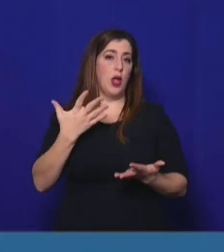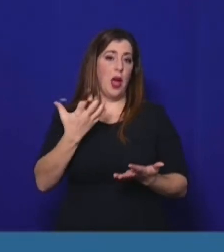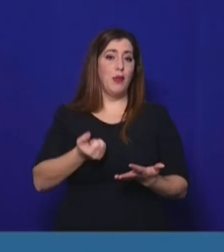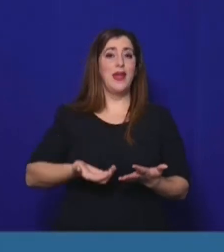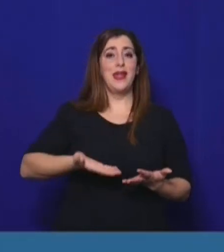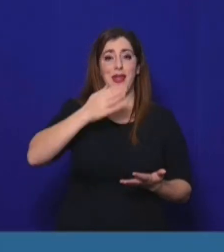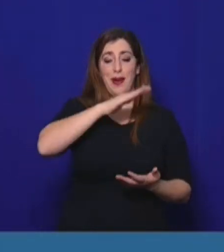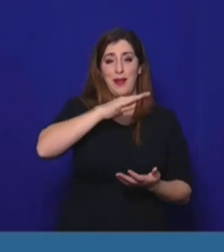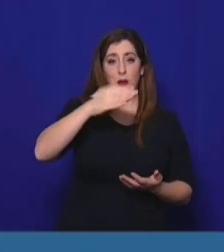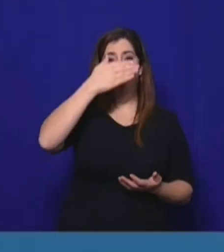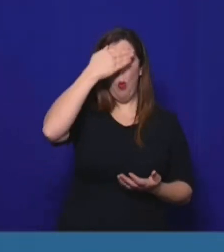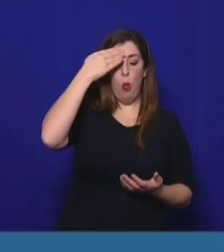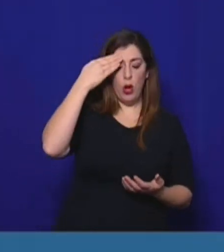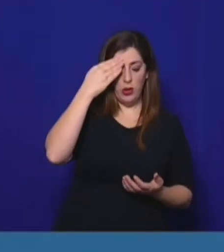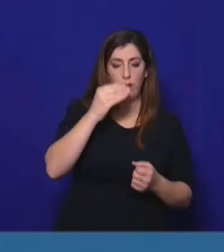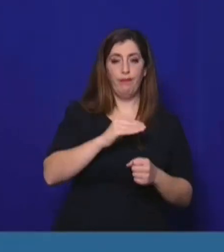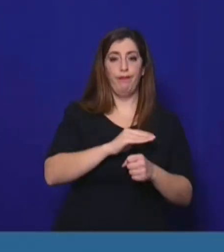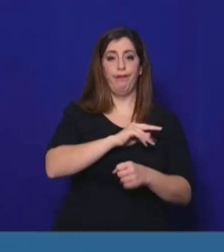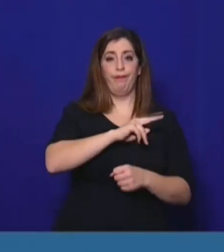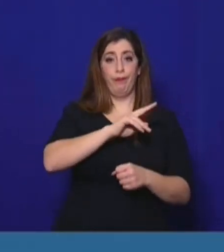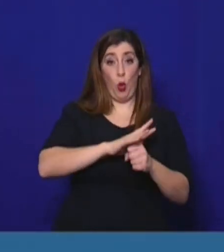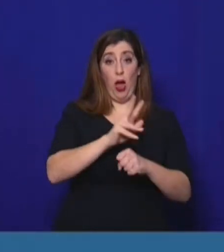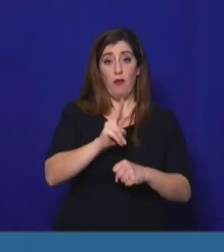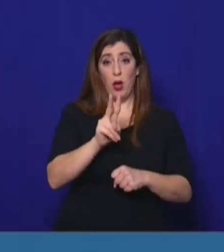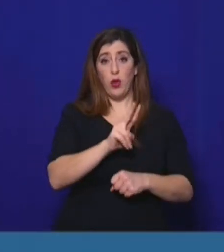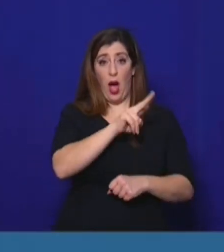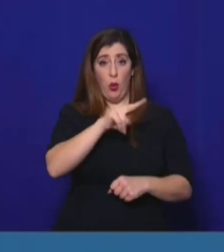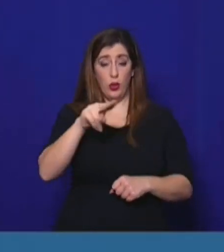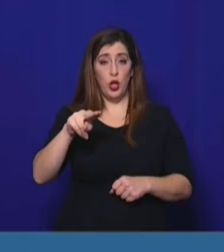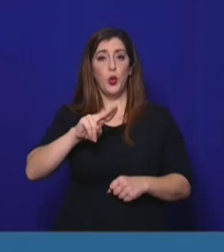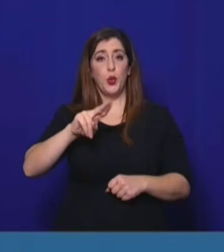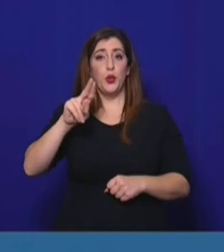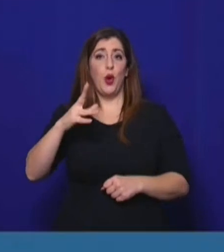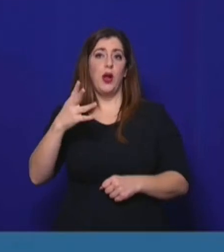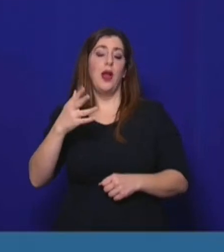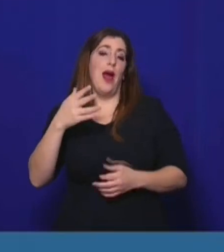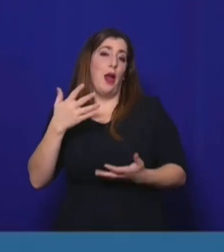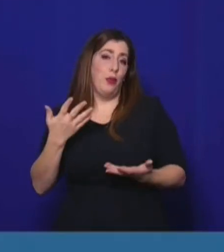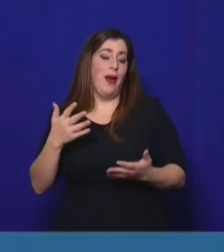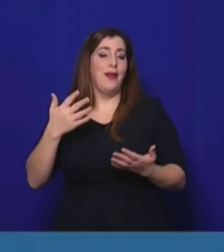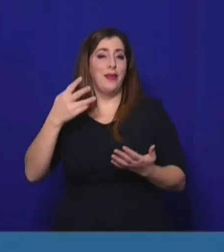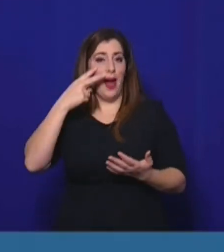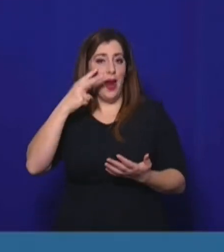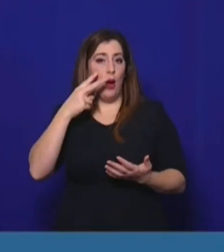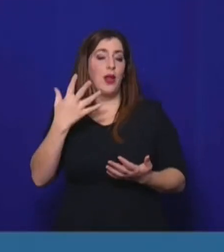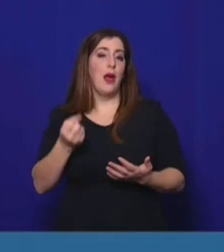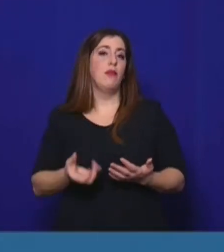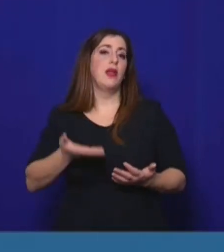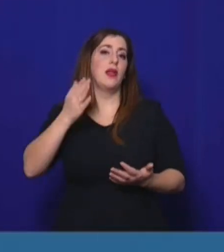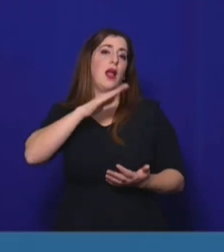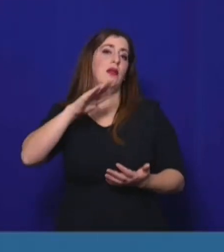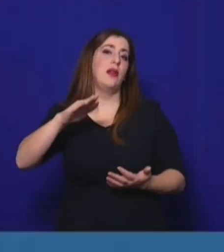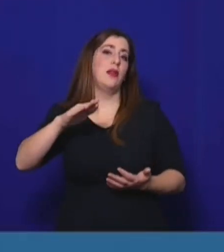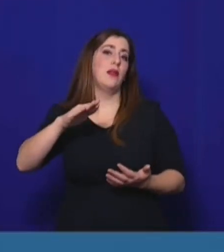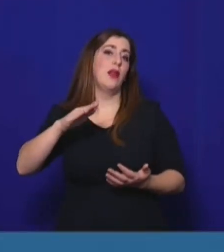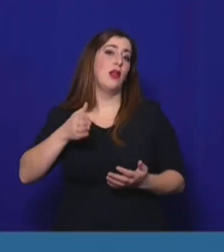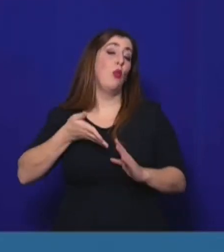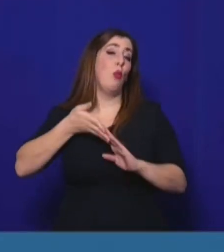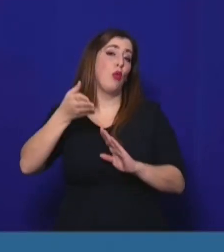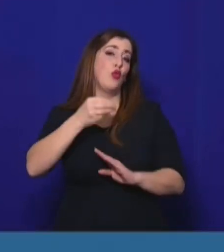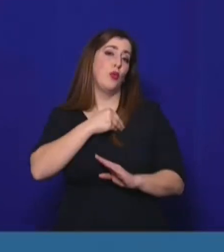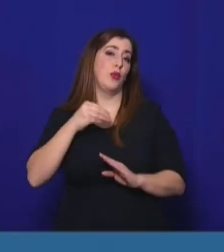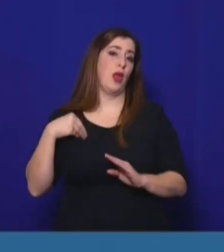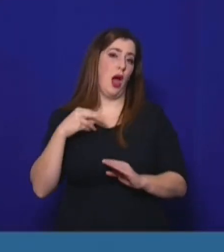daħlu l-isptar. Però hemmhekk qatt għandna jiġi fil-falliċċitla biex aħna nkun nistgħu nieħdu ħsieb dawn il-pazjenti wkoll fl-Isptar Ġenerali